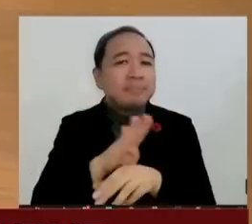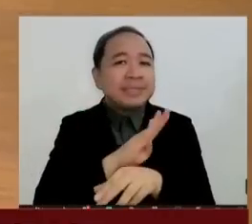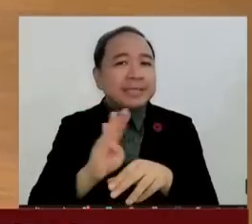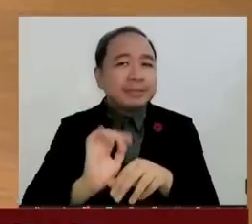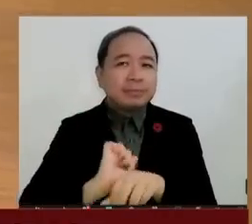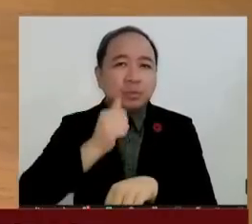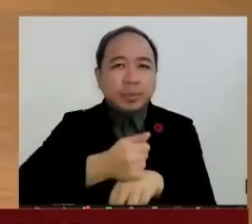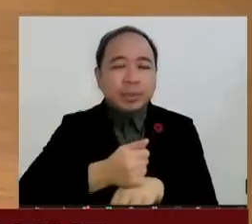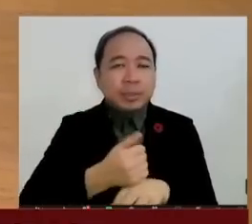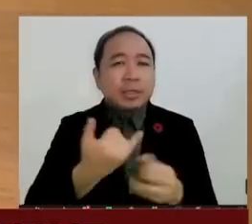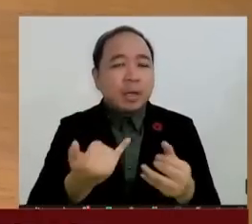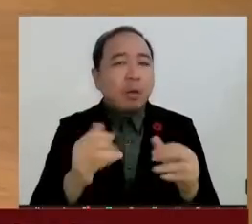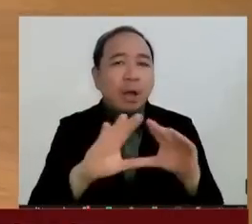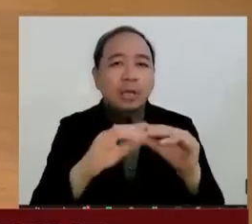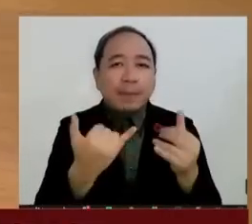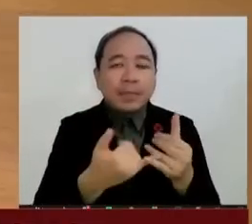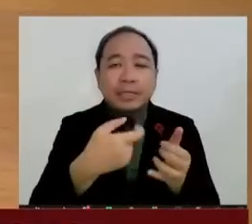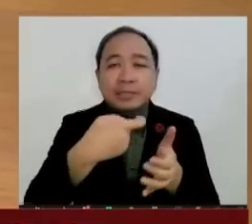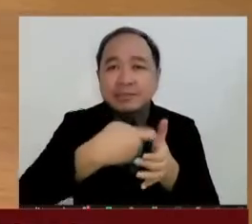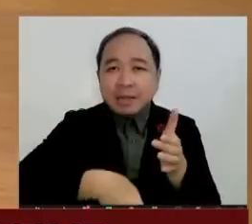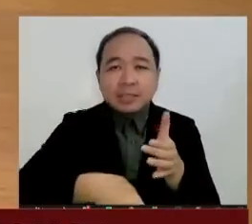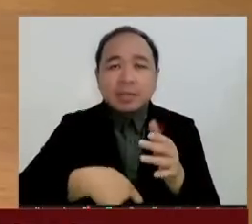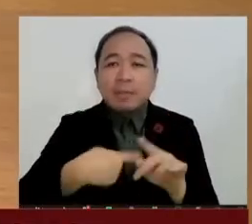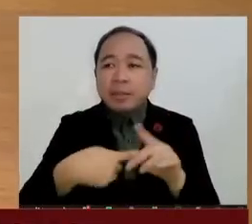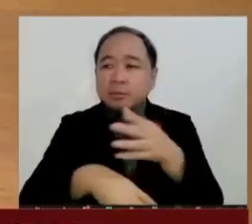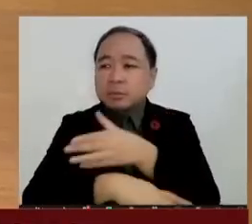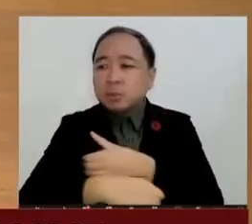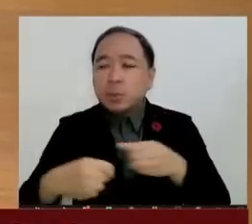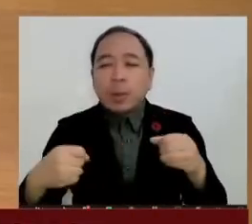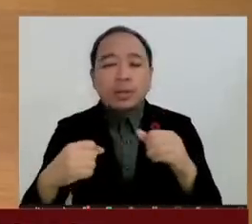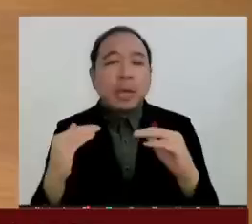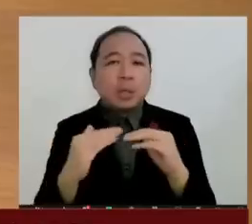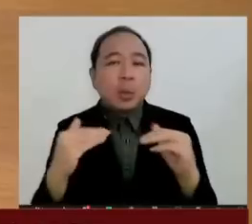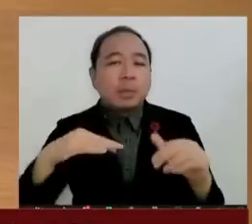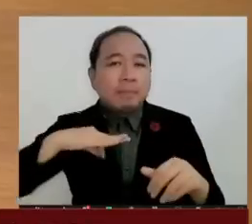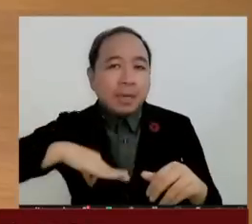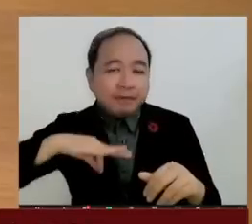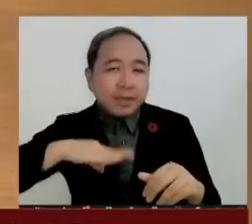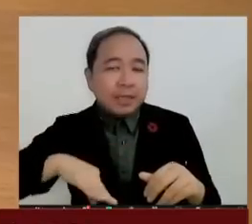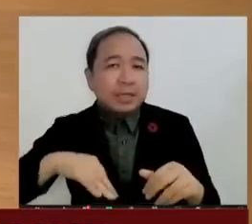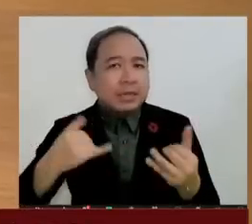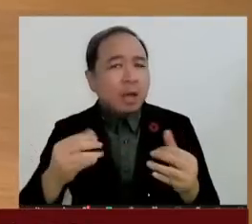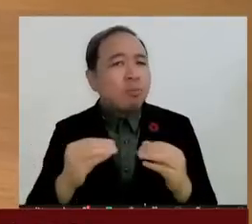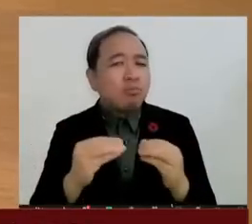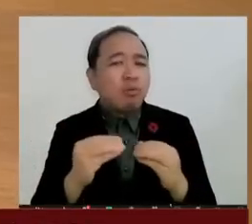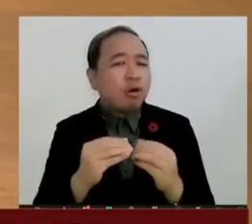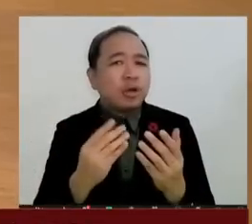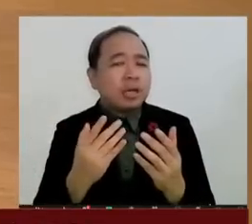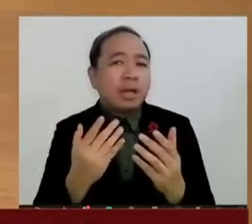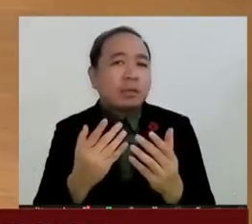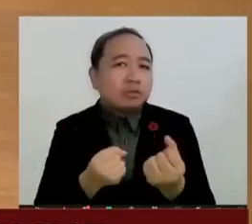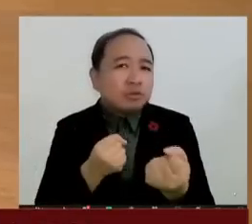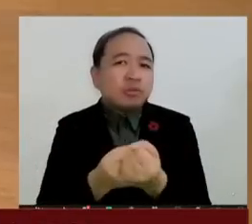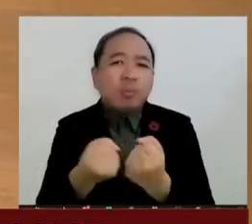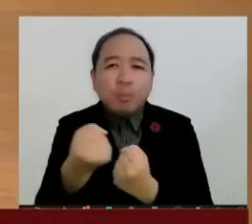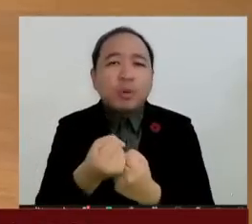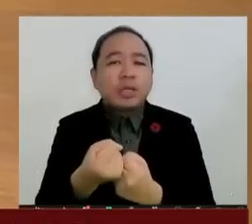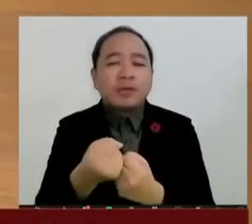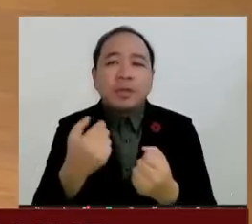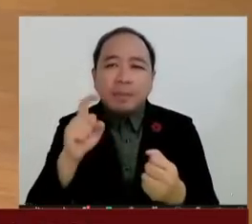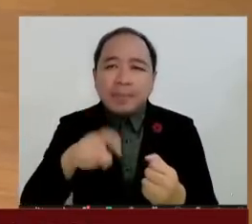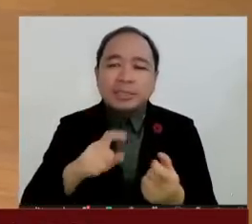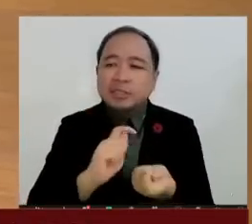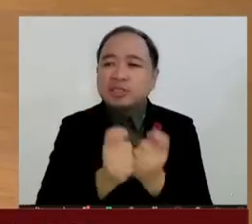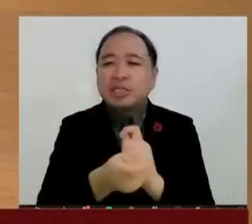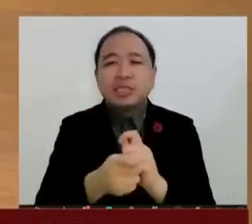and incentive schemes equitable and business-friendly. There are more structural tax reforms that must be introduced to allow